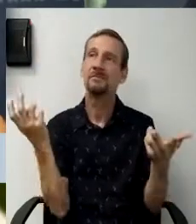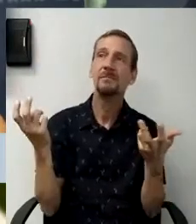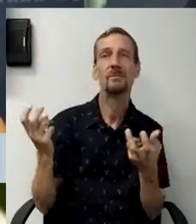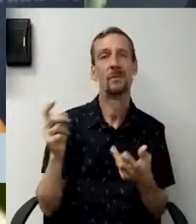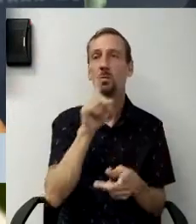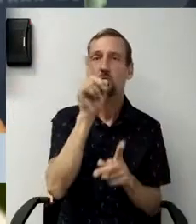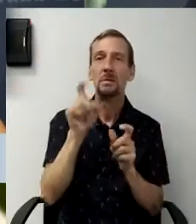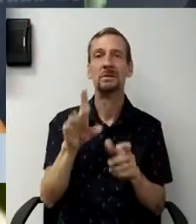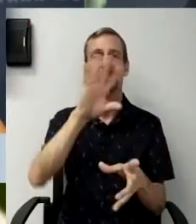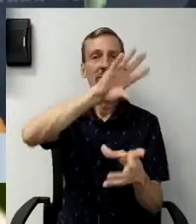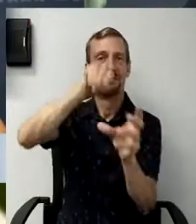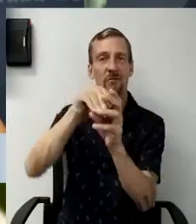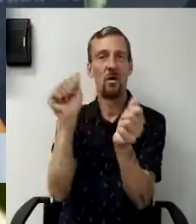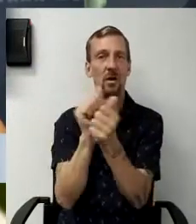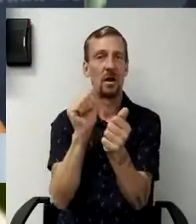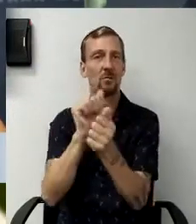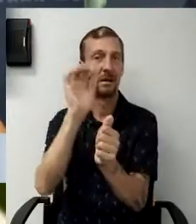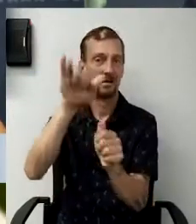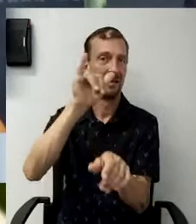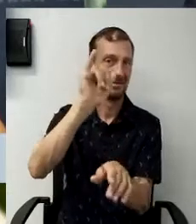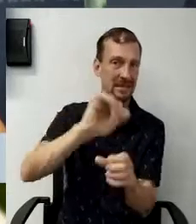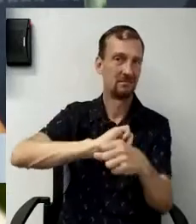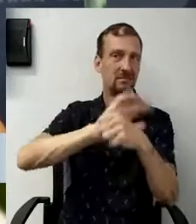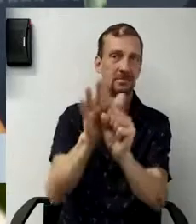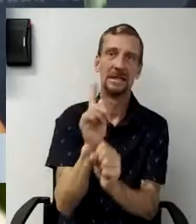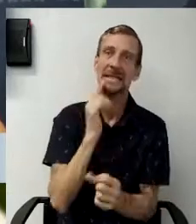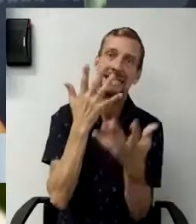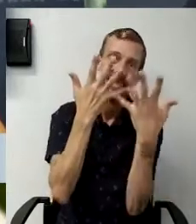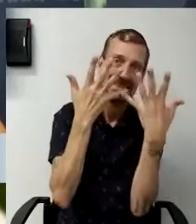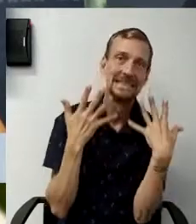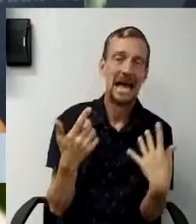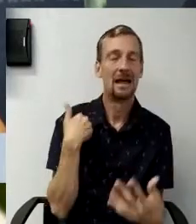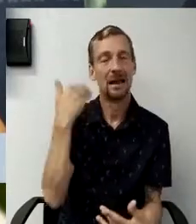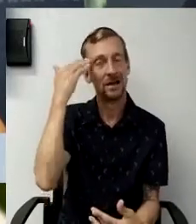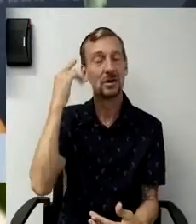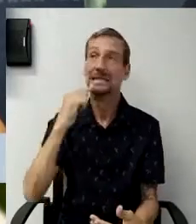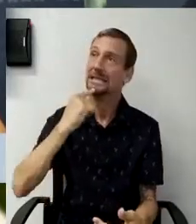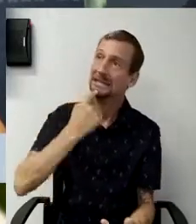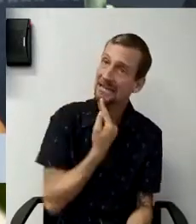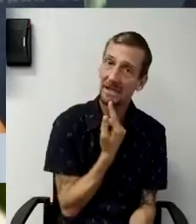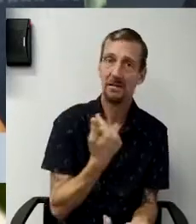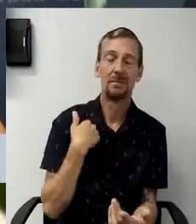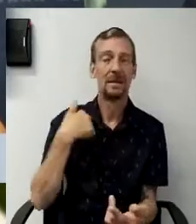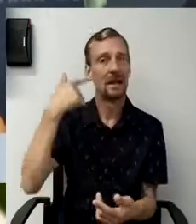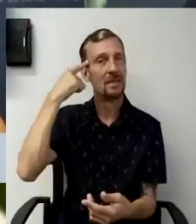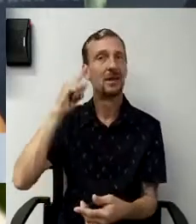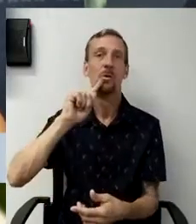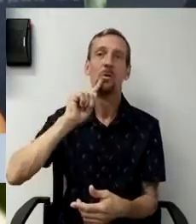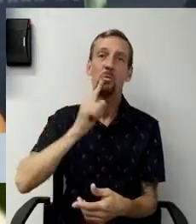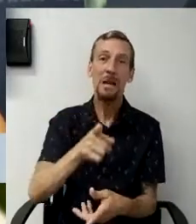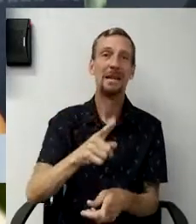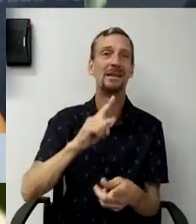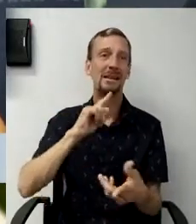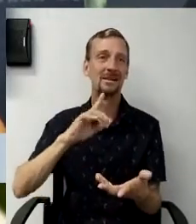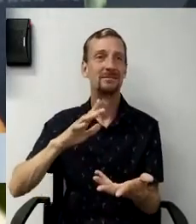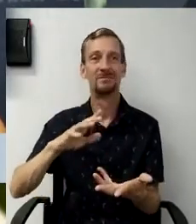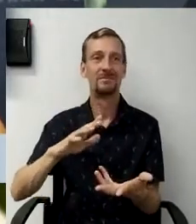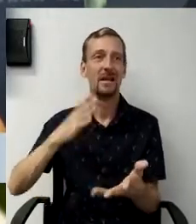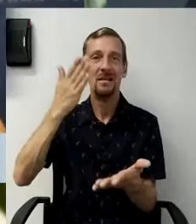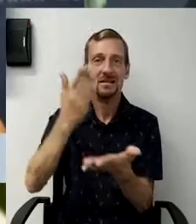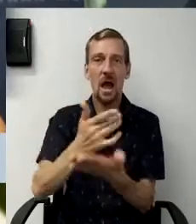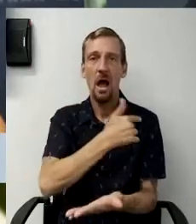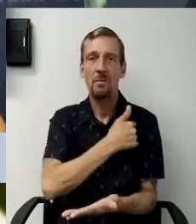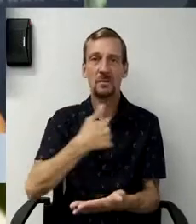that are involved in Right. this pandemic, and it's sad, it's disappointing. I think it hinders our ability to